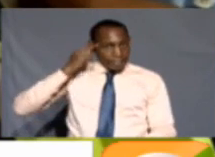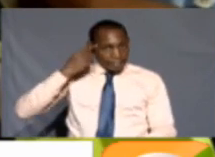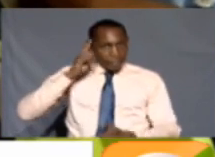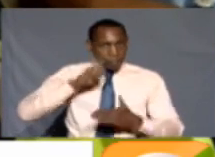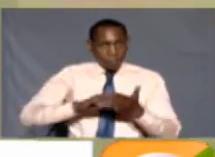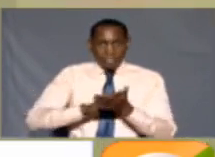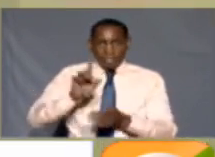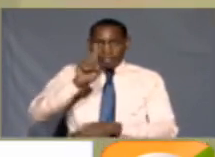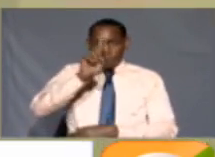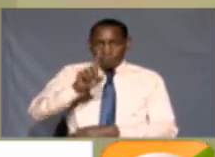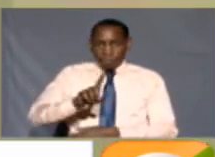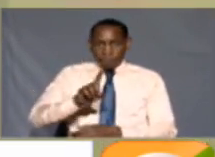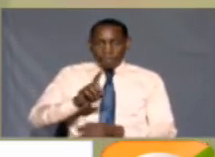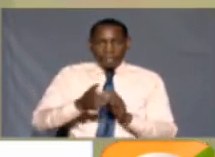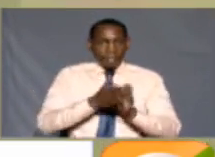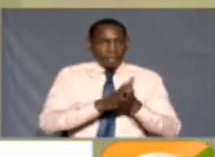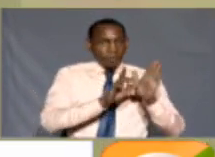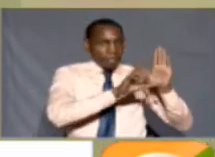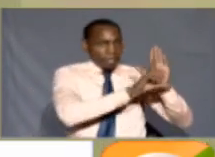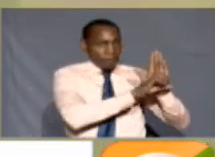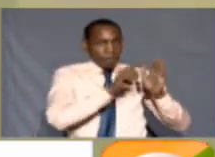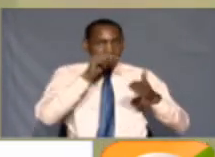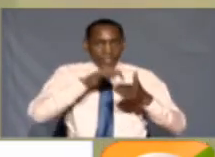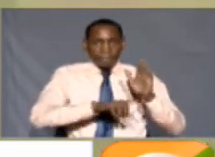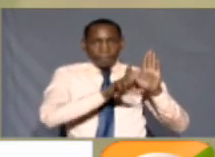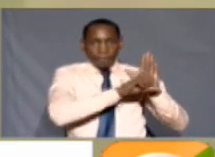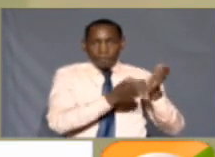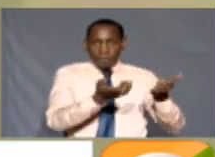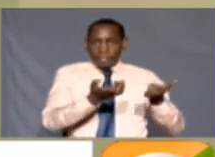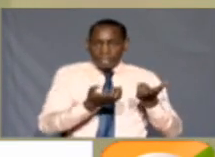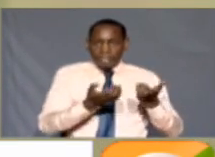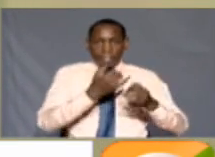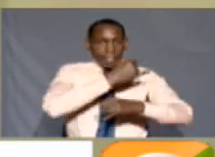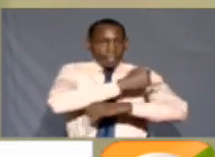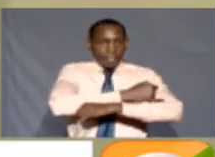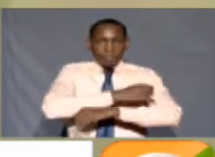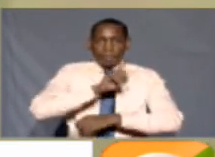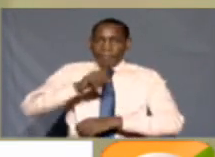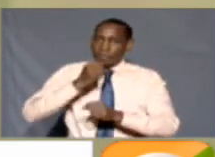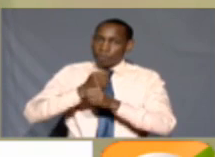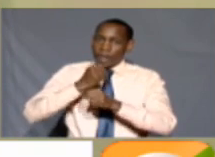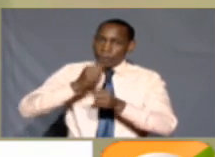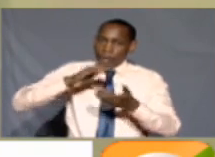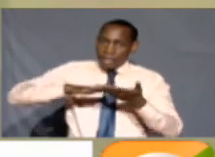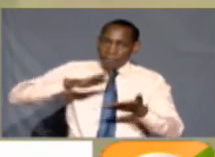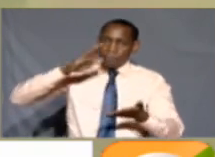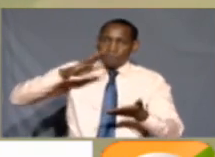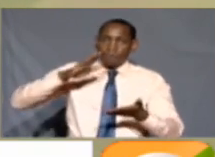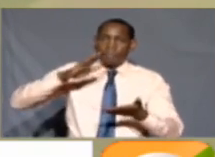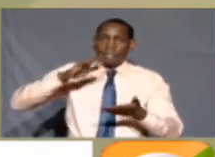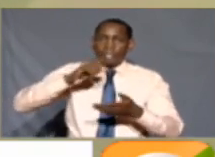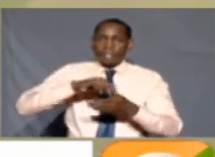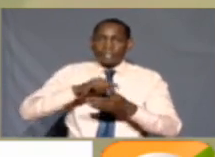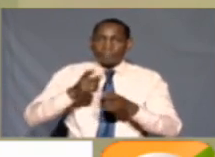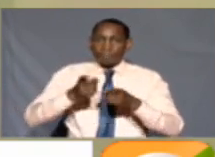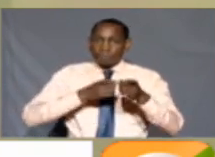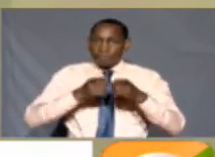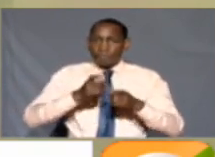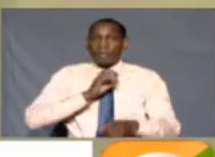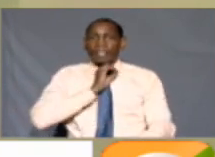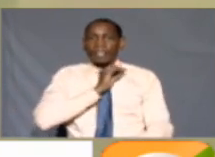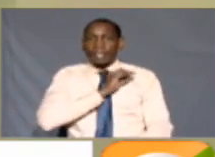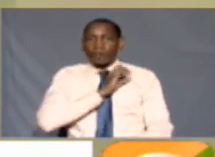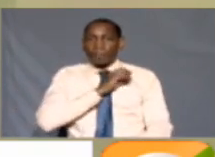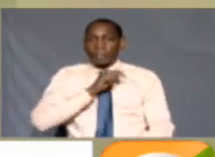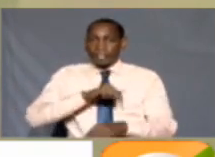there is a question of the lack of the law. A comprehensive law is needed. Our institutions need to up their game when it comes to handling complaints. Because